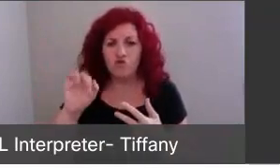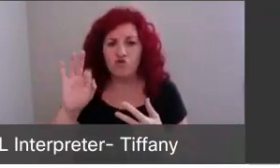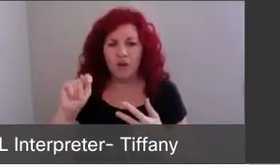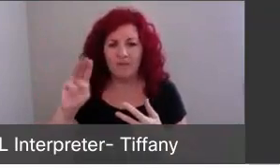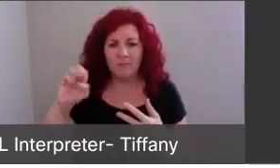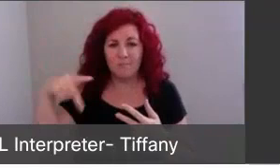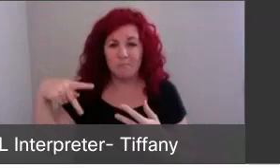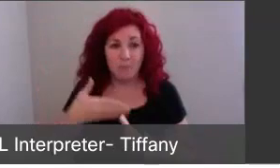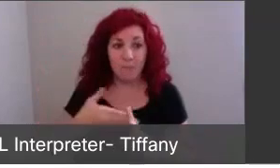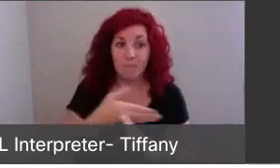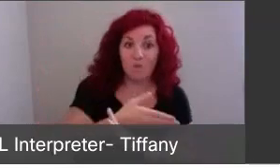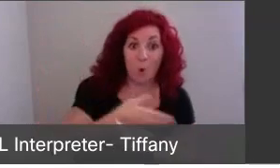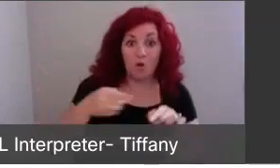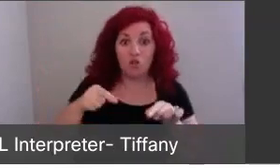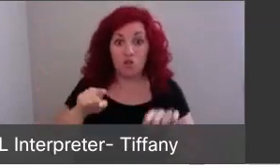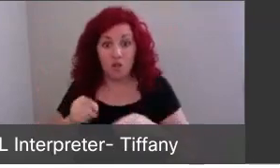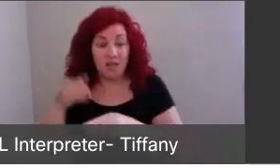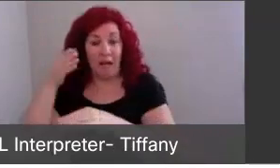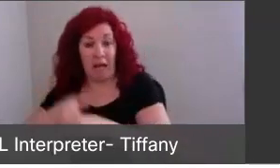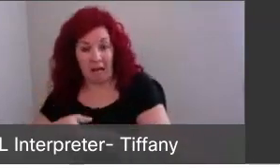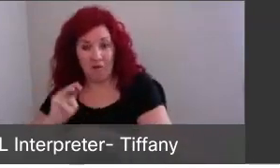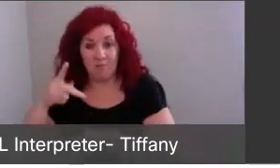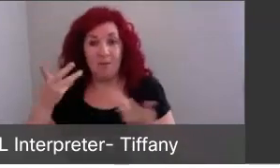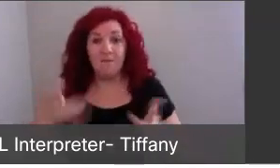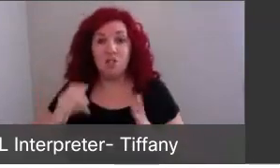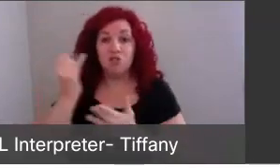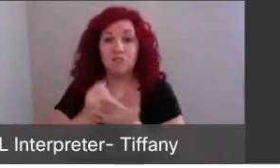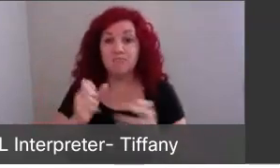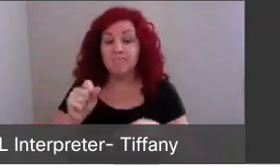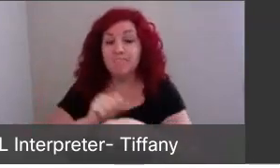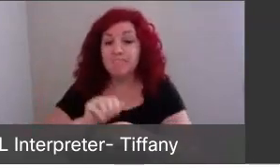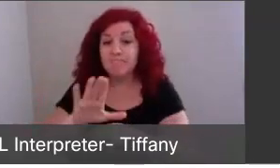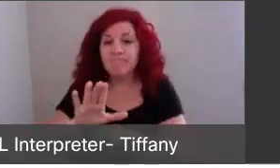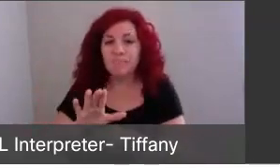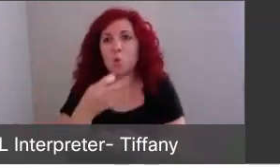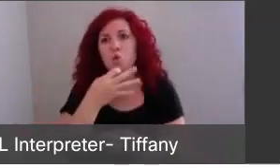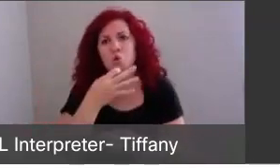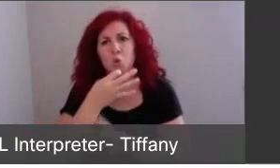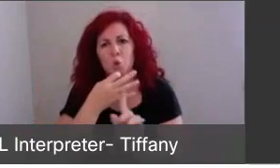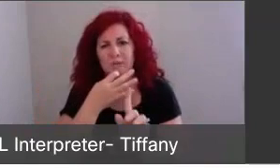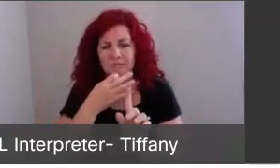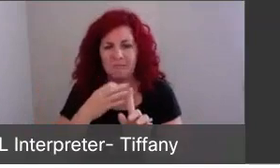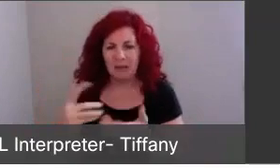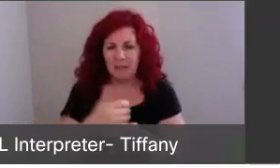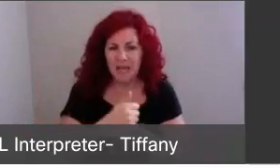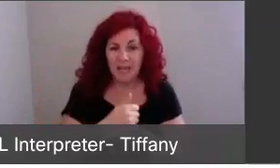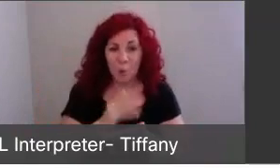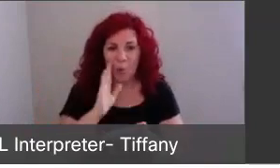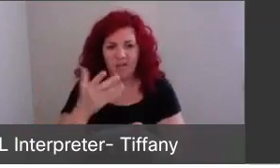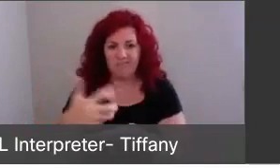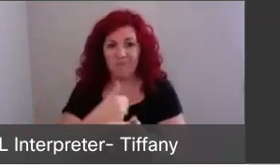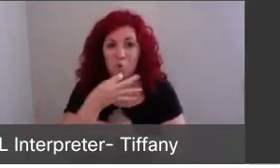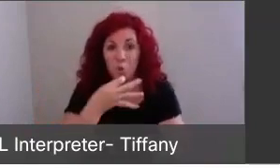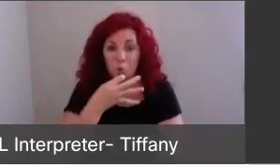of before, during, and after the mapping process. You can submit, you will soon be able to, once we have the data, submit your own draft